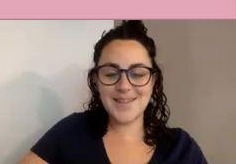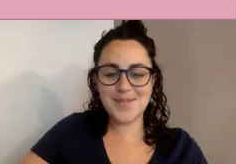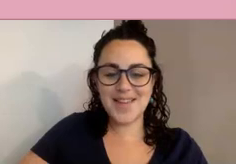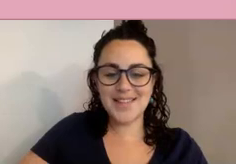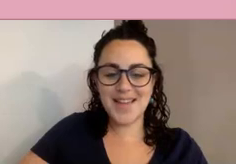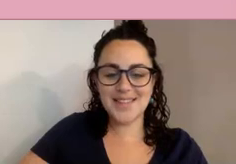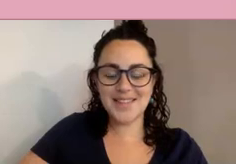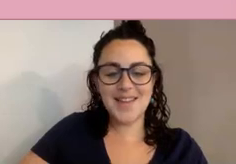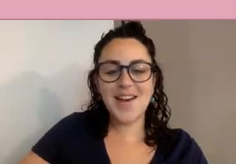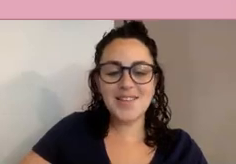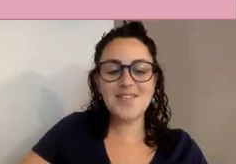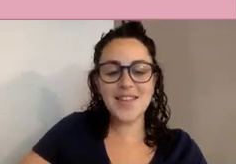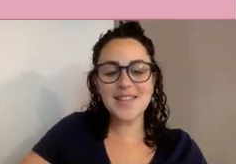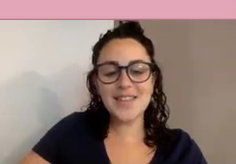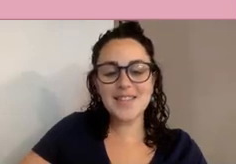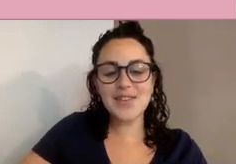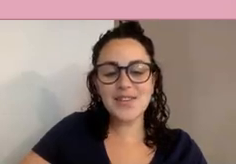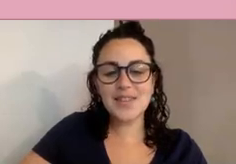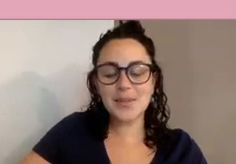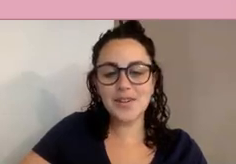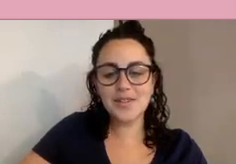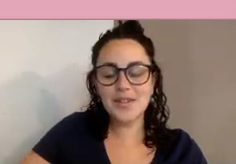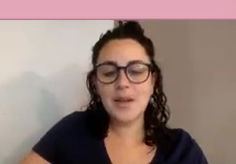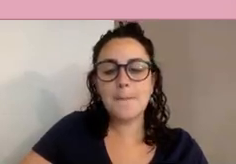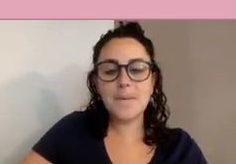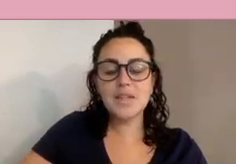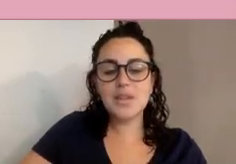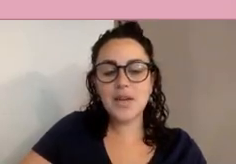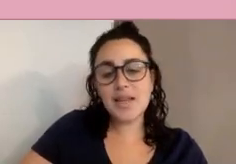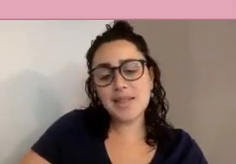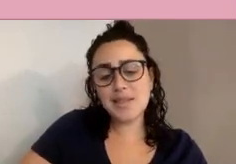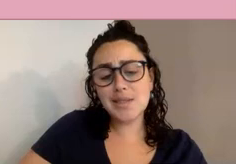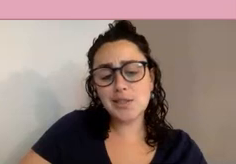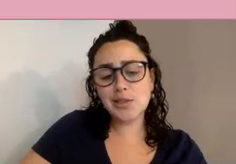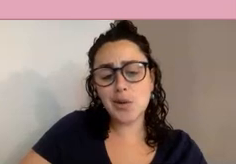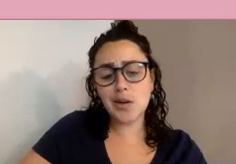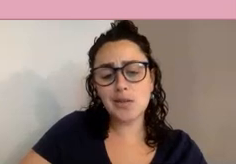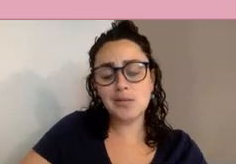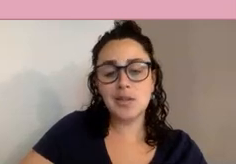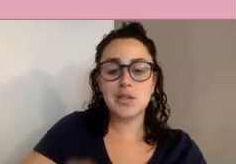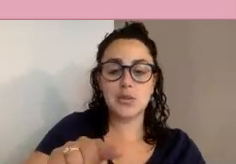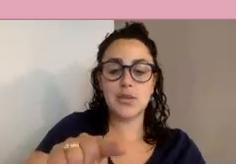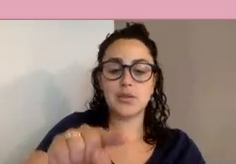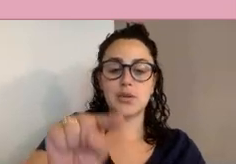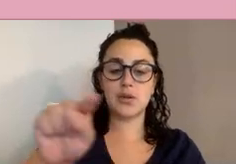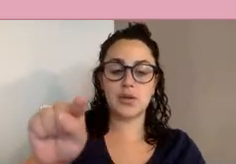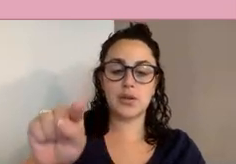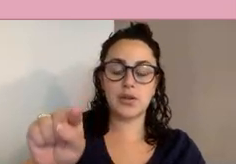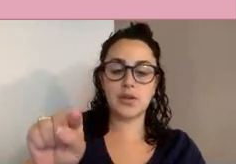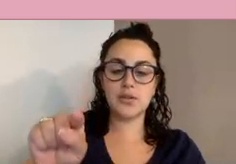There's an uppercase S. A lowercase s is very similar, but a lowercase s is just shorter. So we